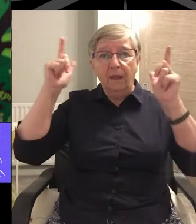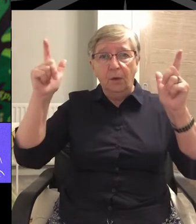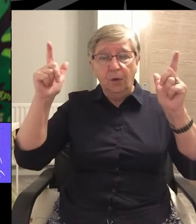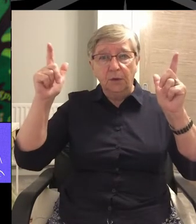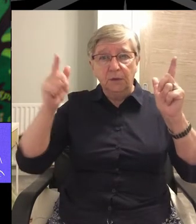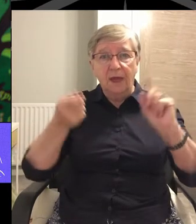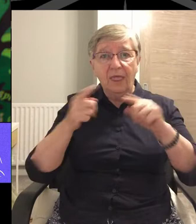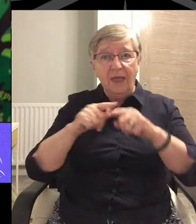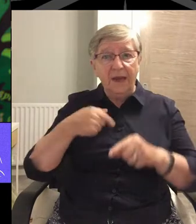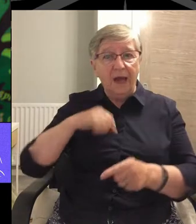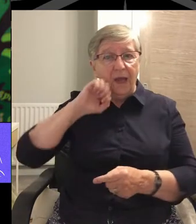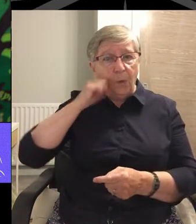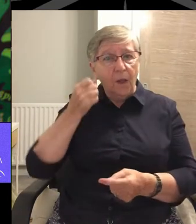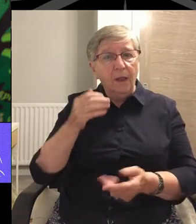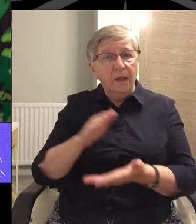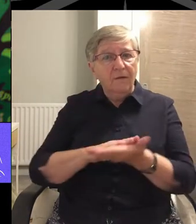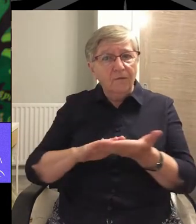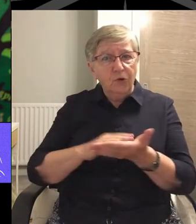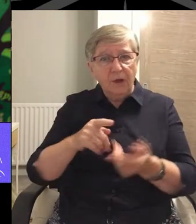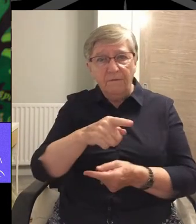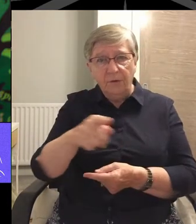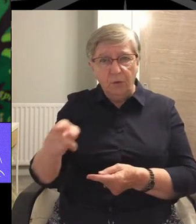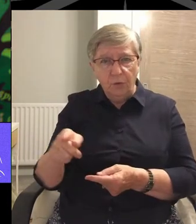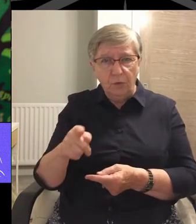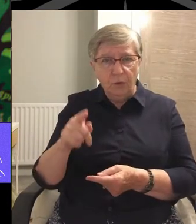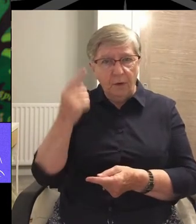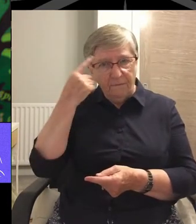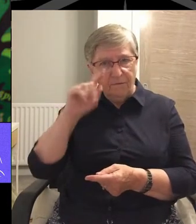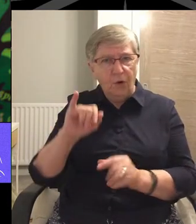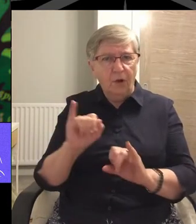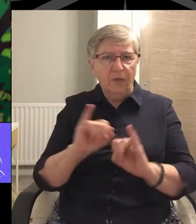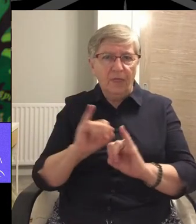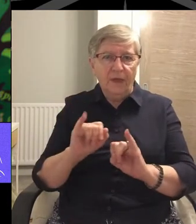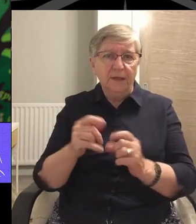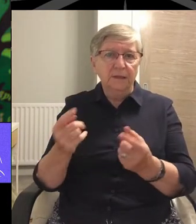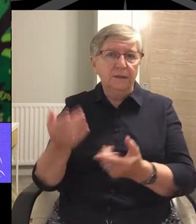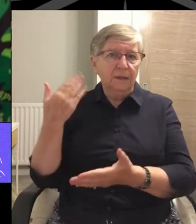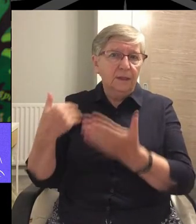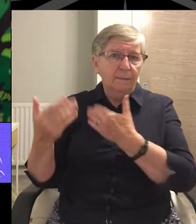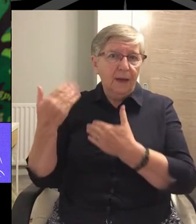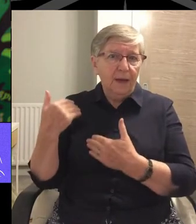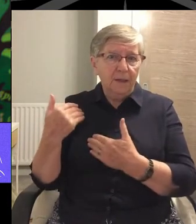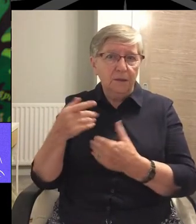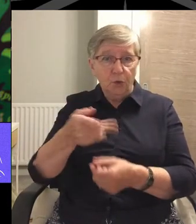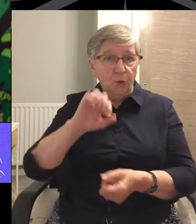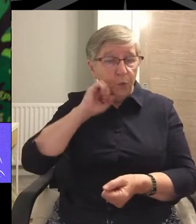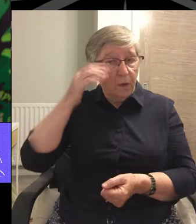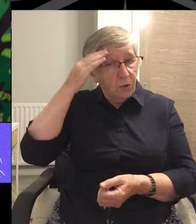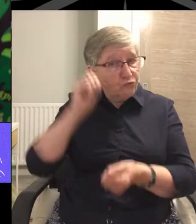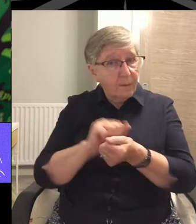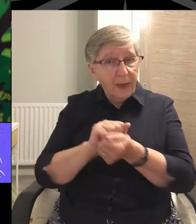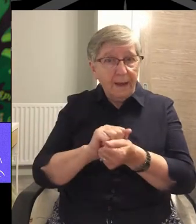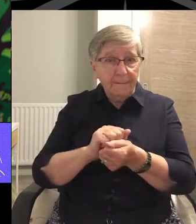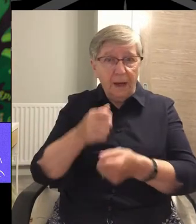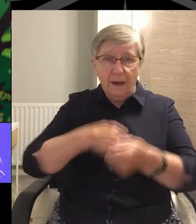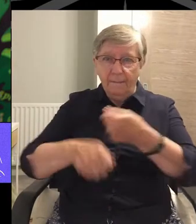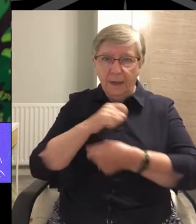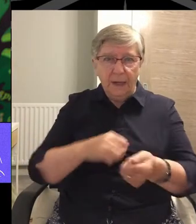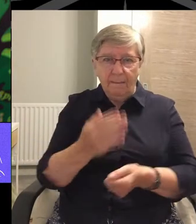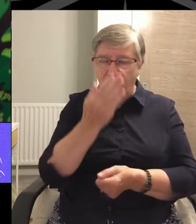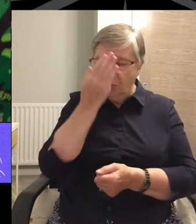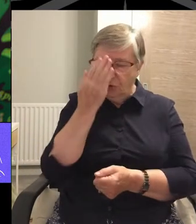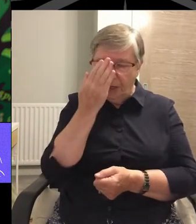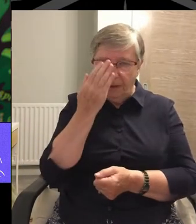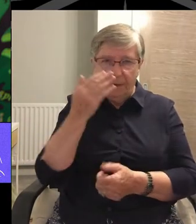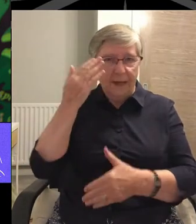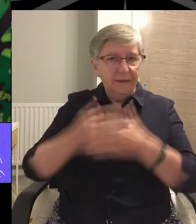make atonement for you for all you have done. You will remember and be ashamed and never again open your